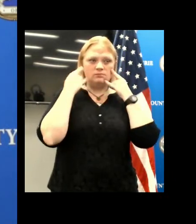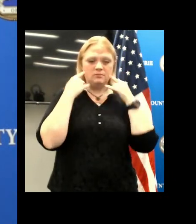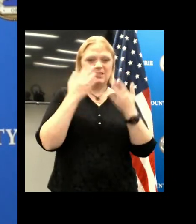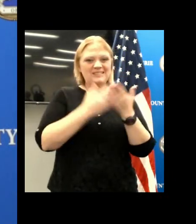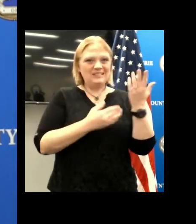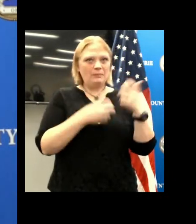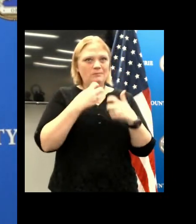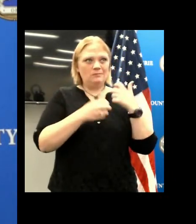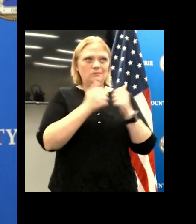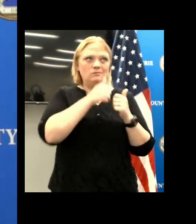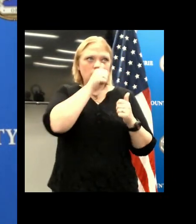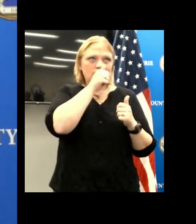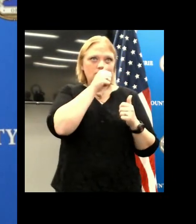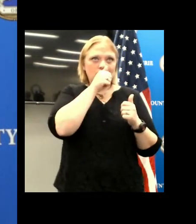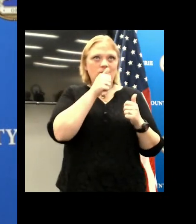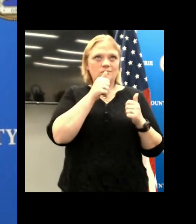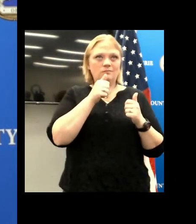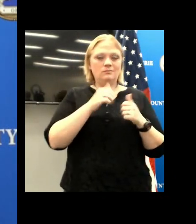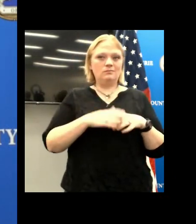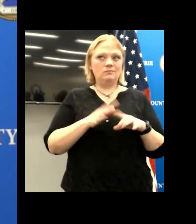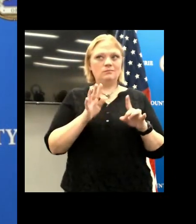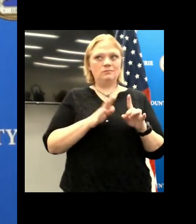private schools. It is our intention to do that